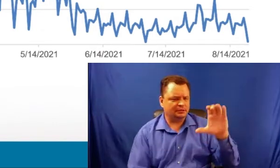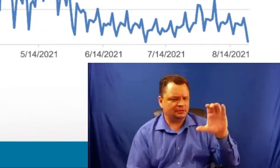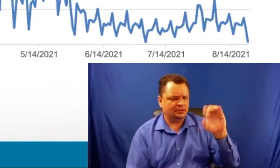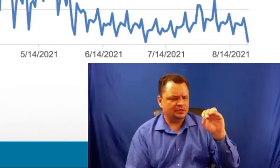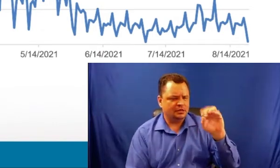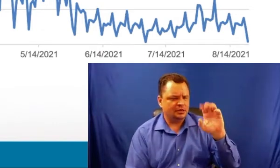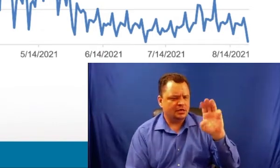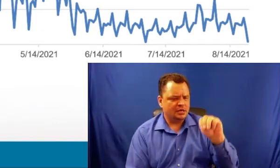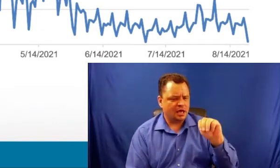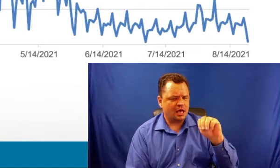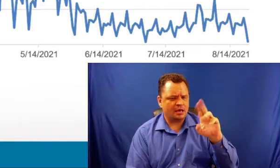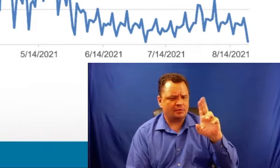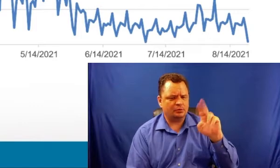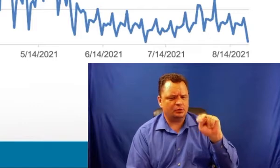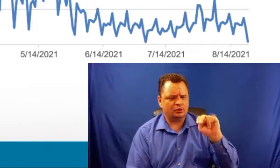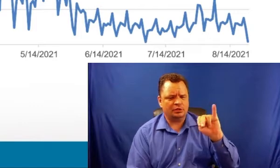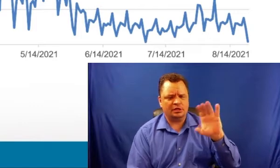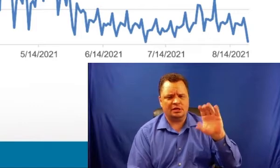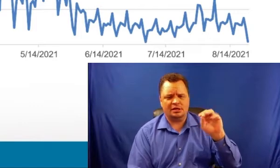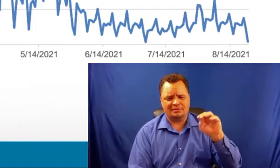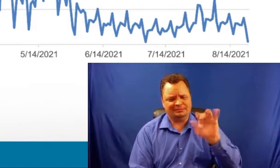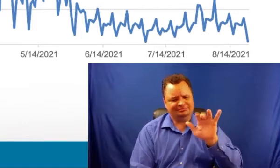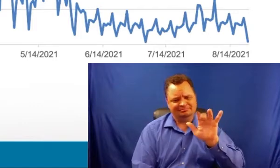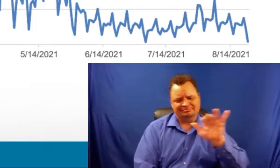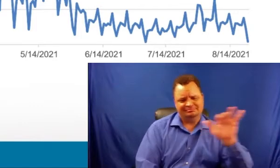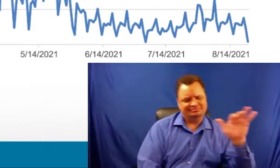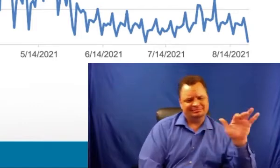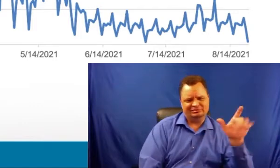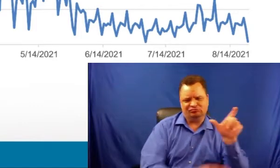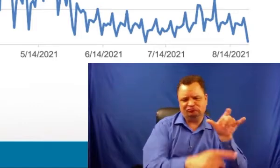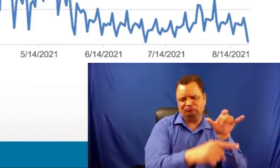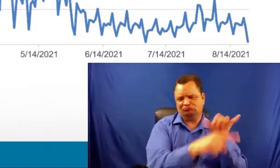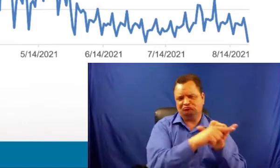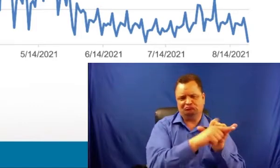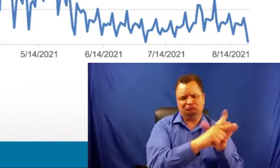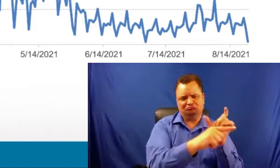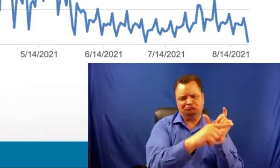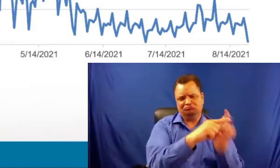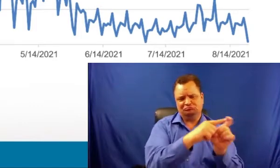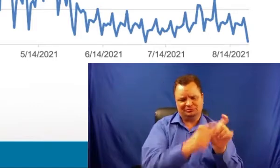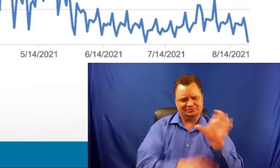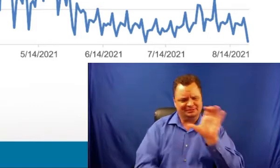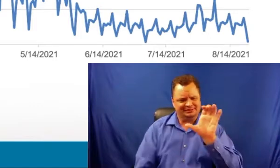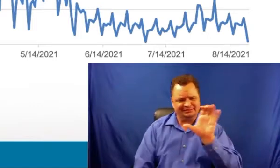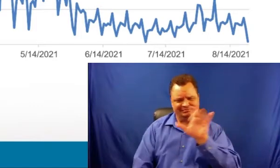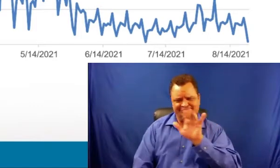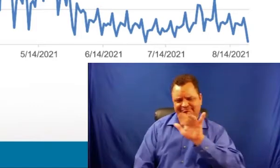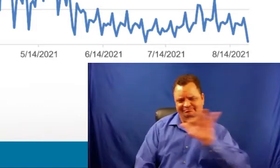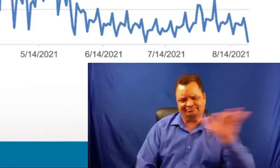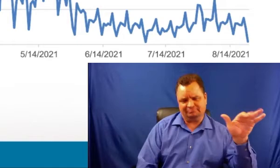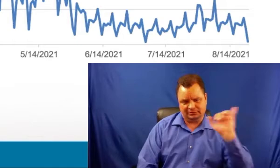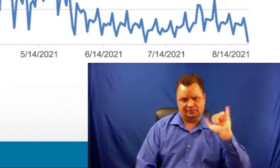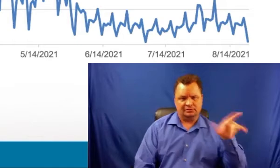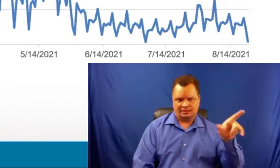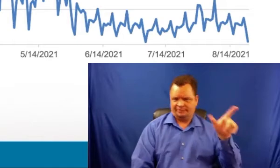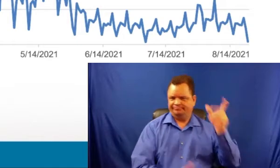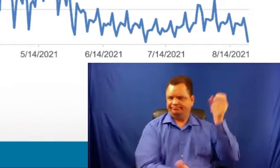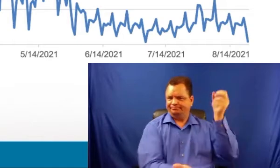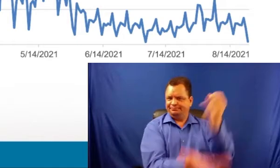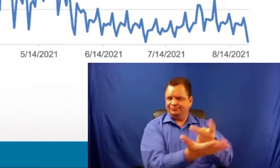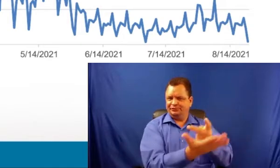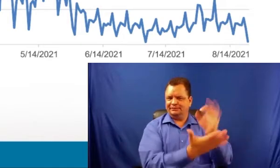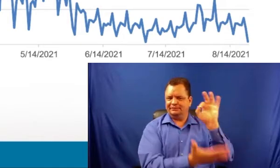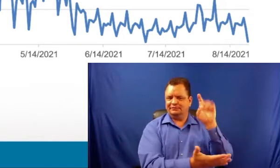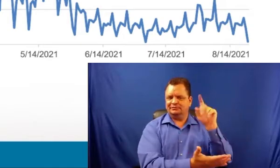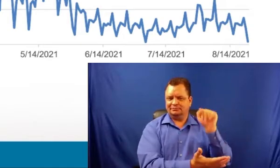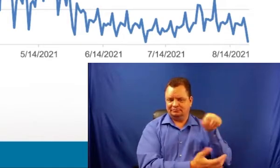Comirnaty, I think, but I'll have to look up how to pronounce it. Who thinks of these things? So we're looking, you know, That's I new think news. pharmaceuticals just think of like, let's see